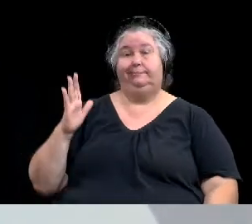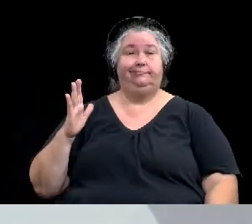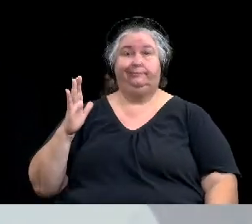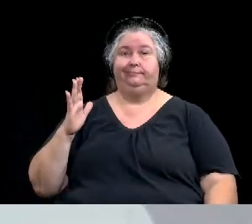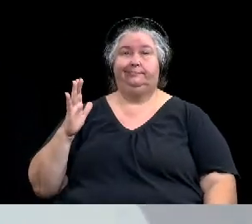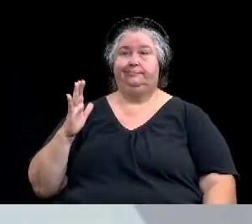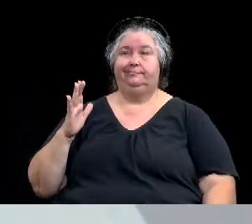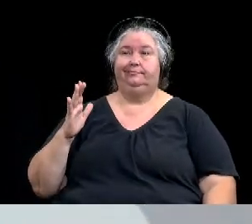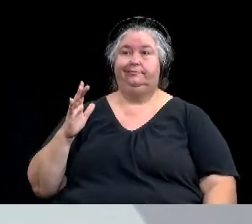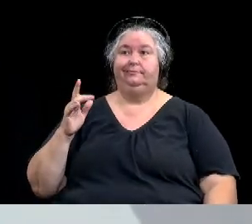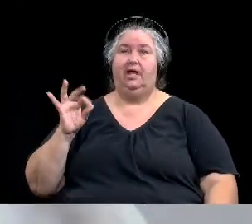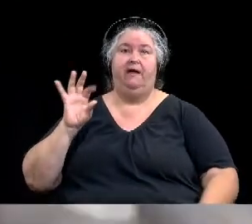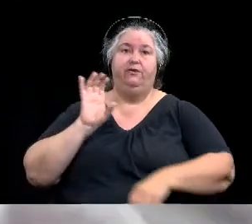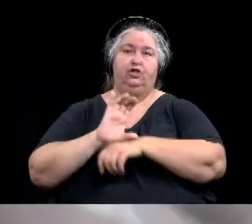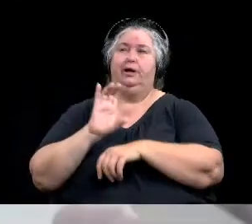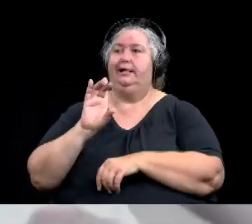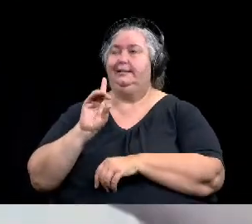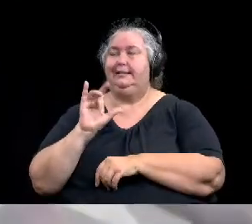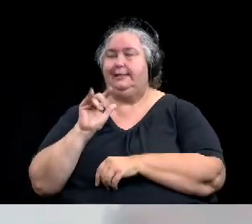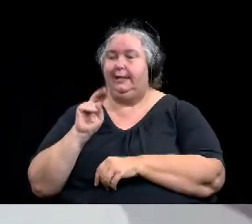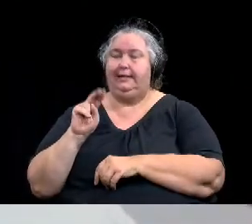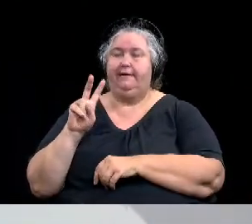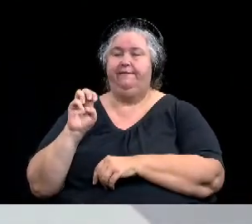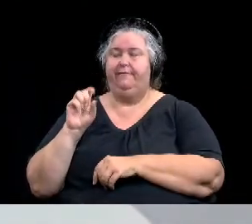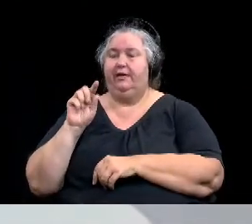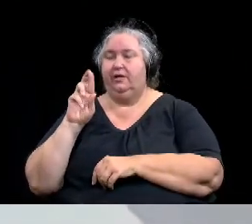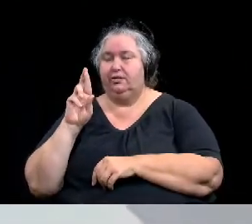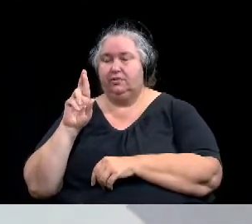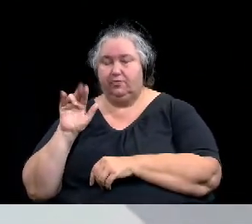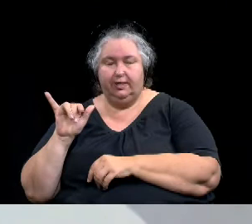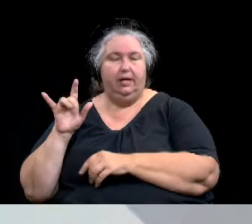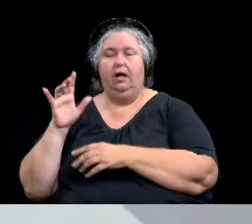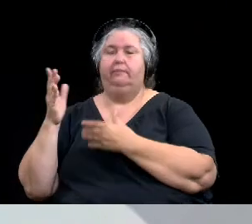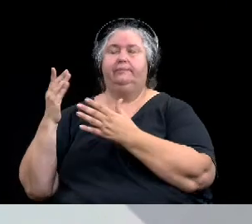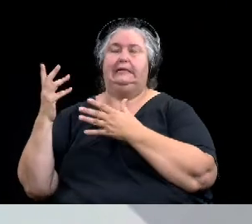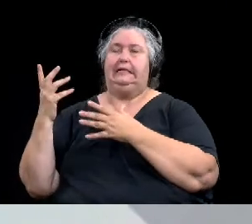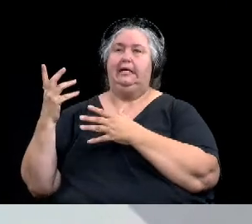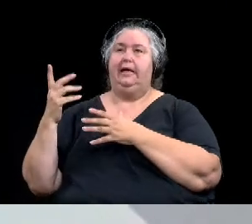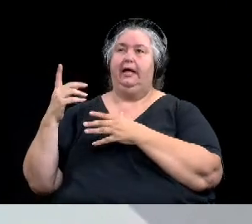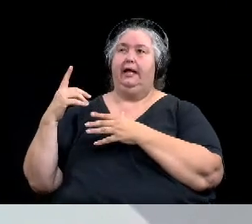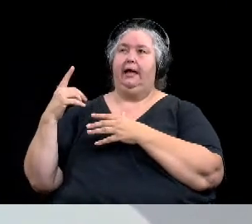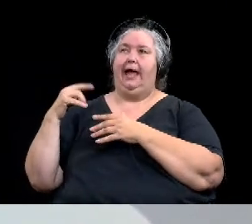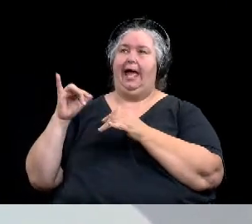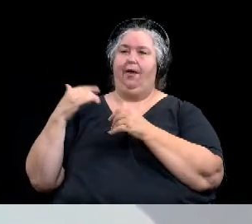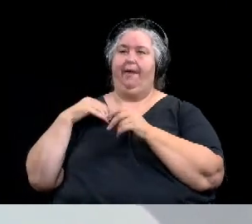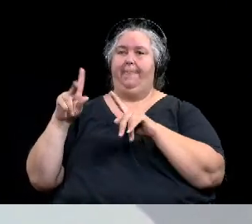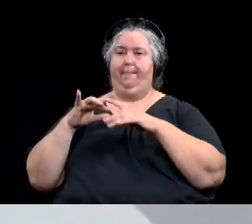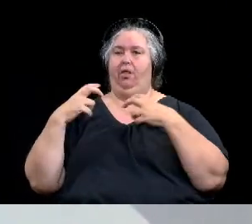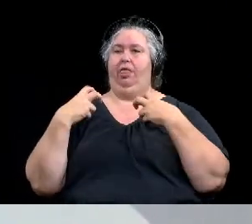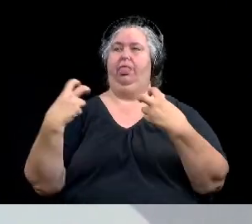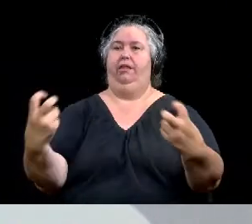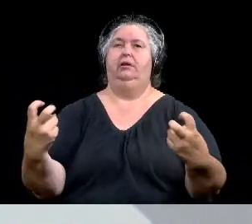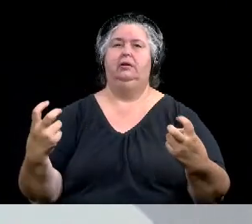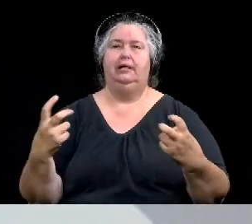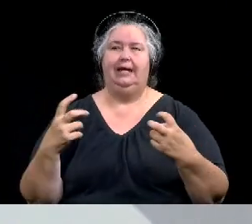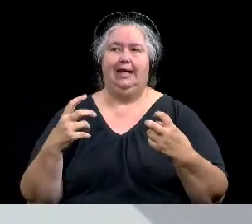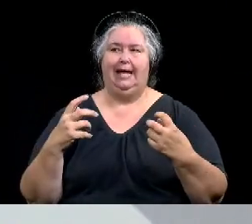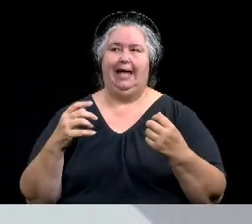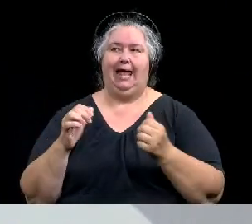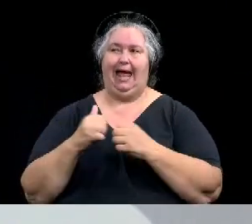or a pastor of a church, I'd be thinking, okay, if I'm going to have people in an auditorium, how can I